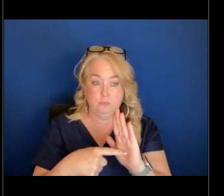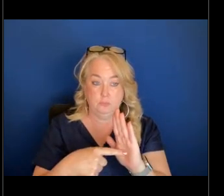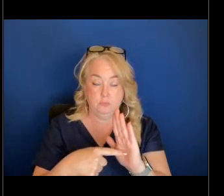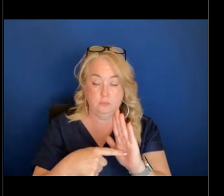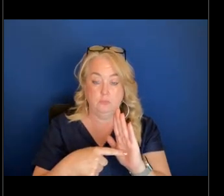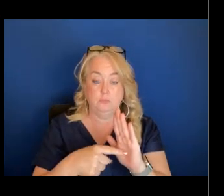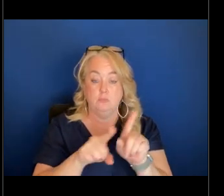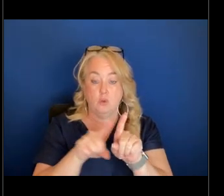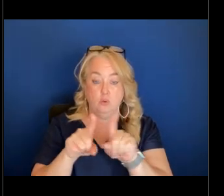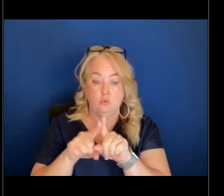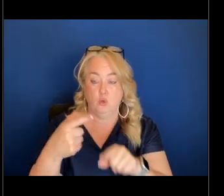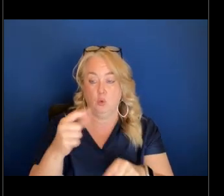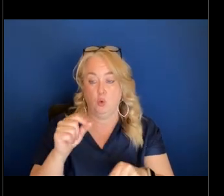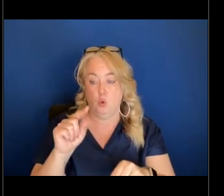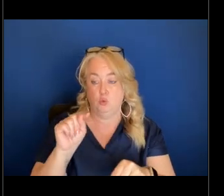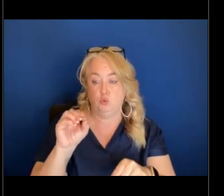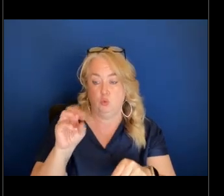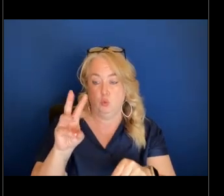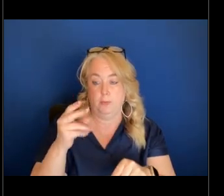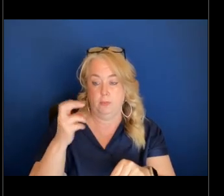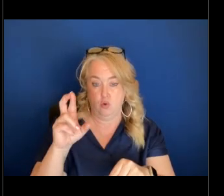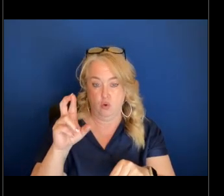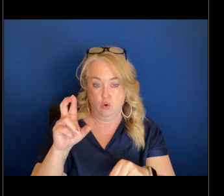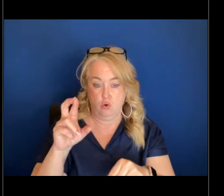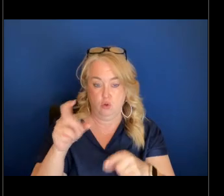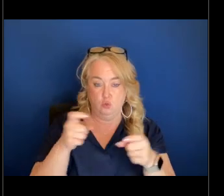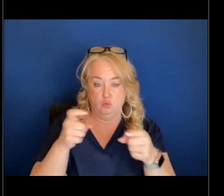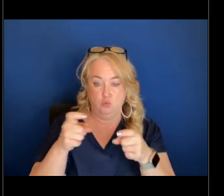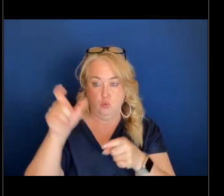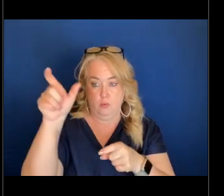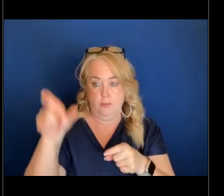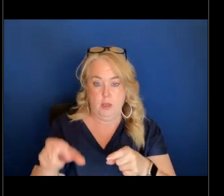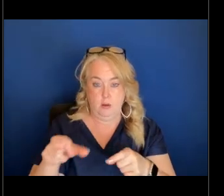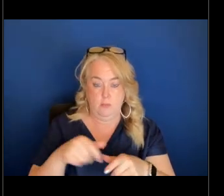and the GoToWebinar control panel.